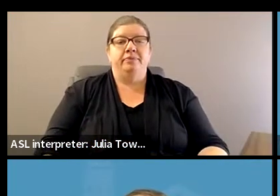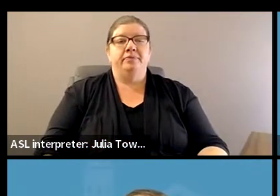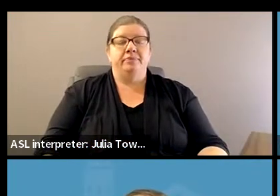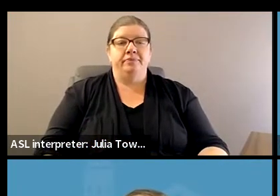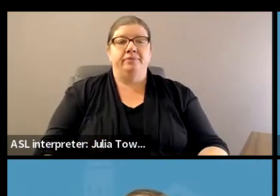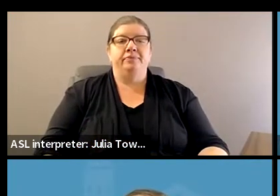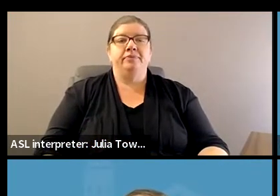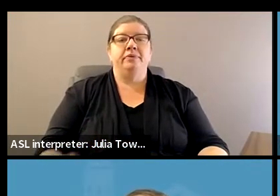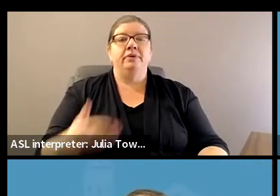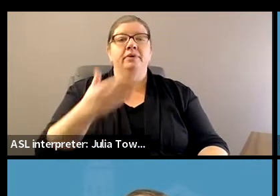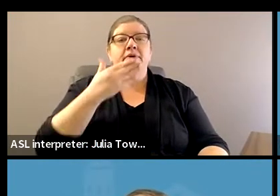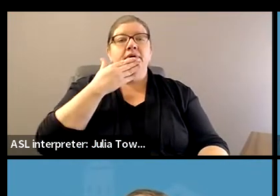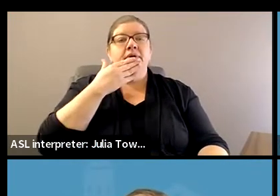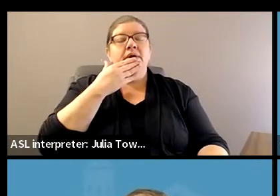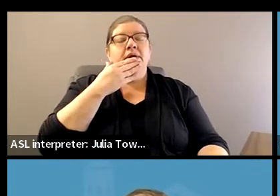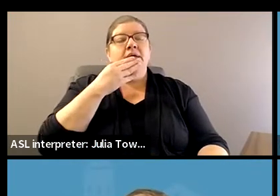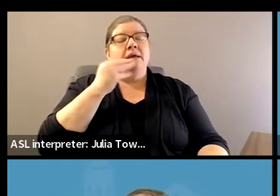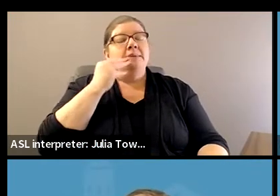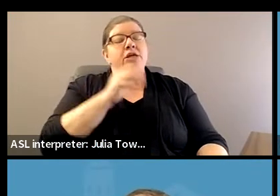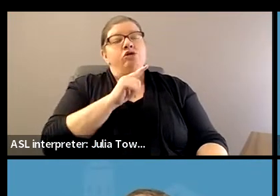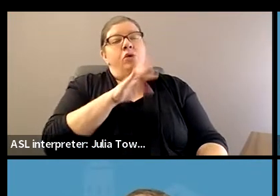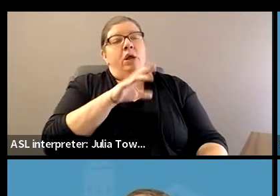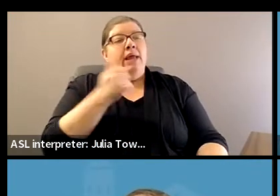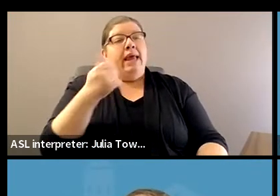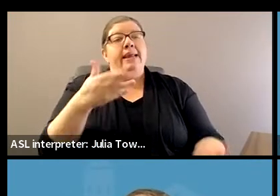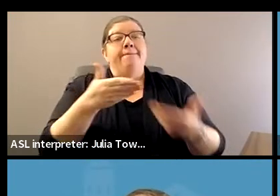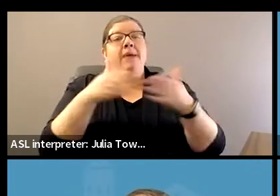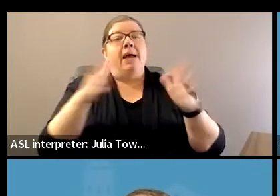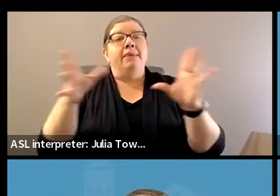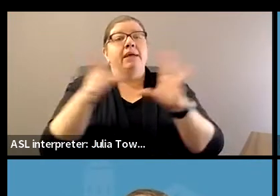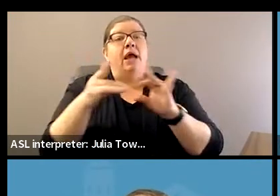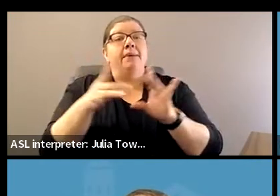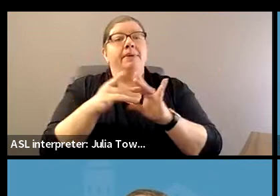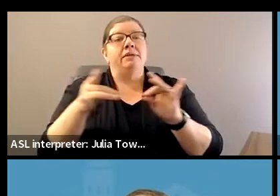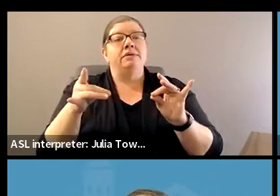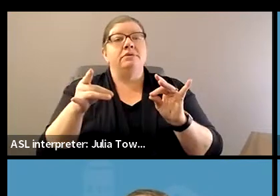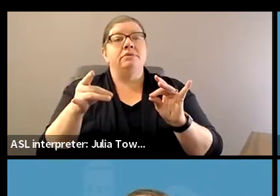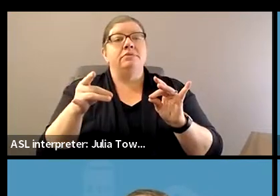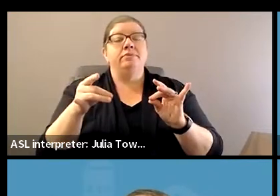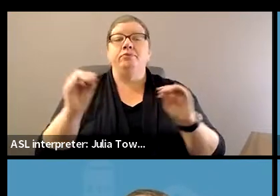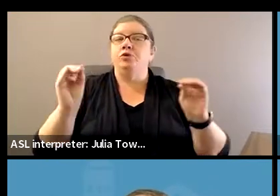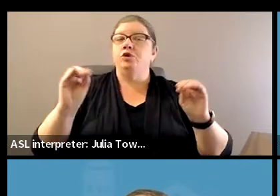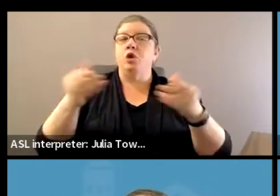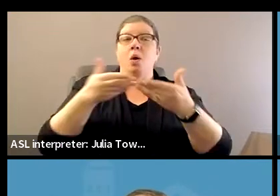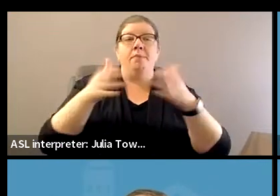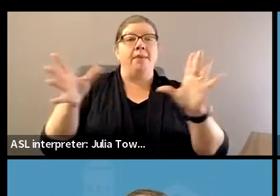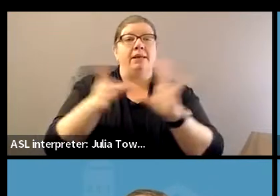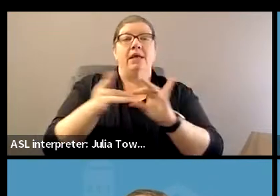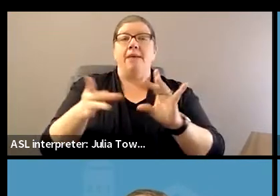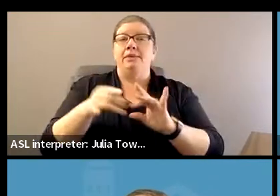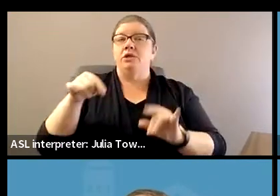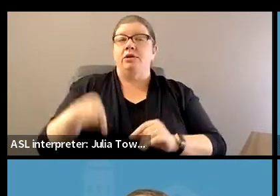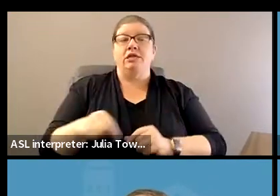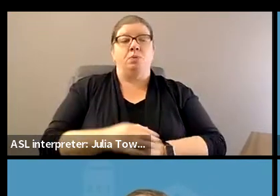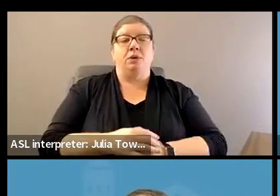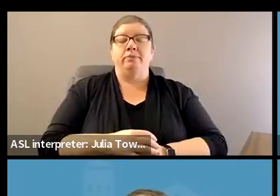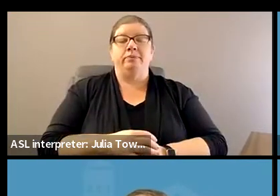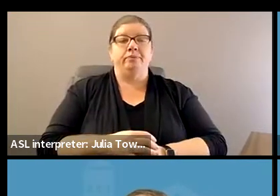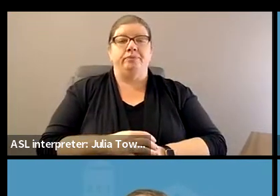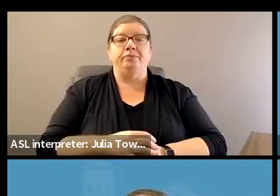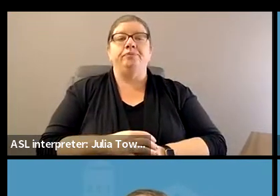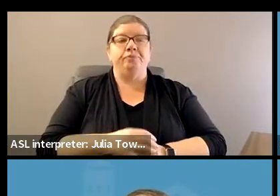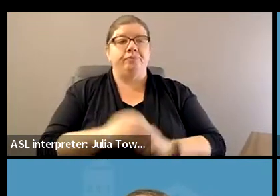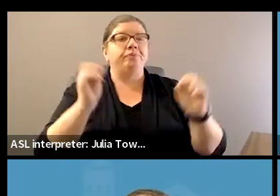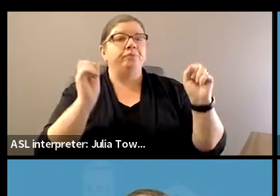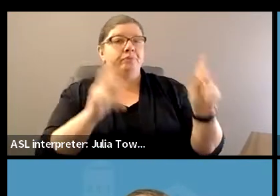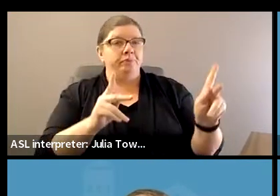Ms. Trujillo, are there any public comments on this item? No public comment on this item.